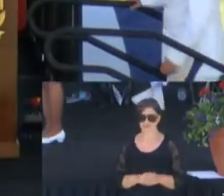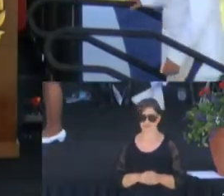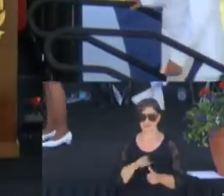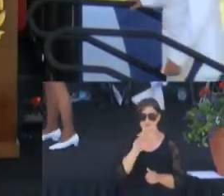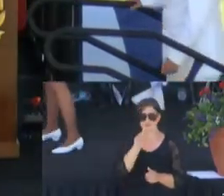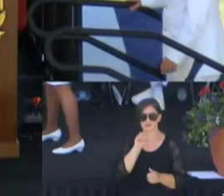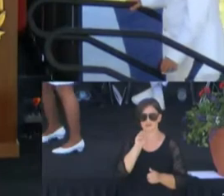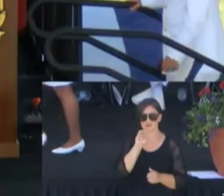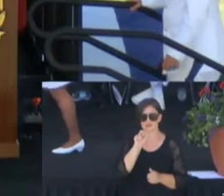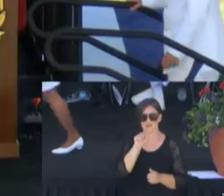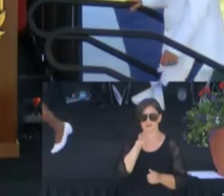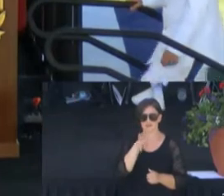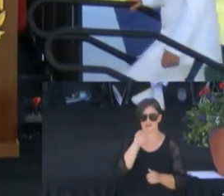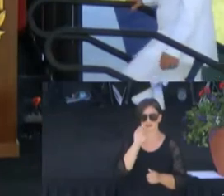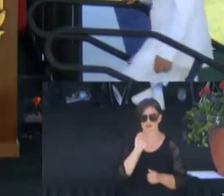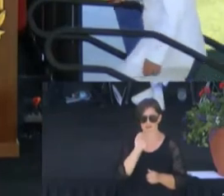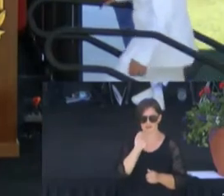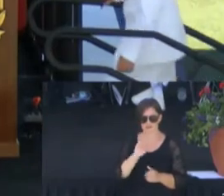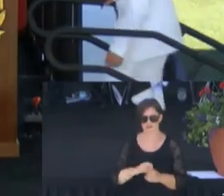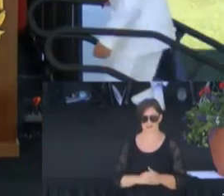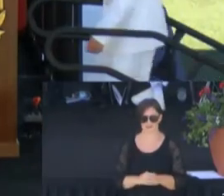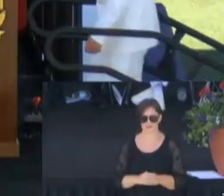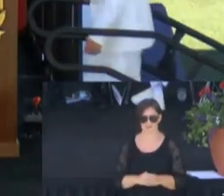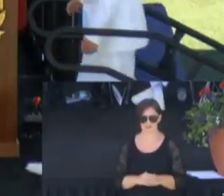Dominique Janae Pope.